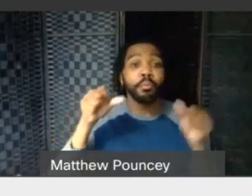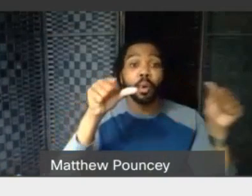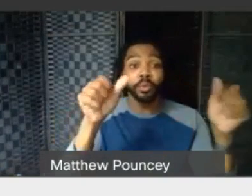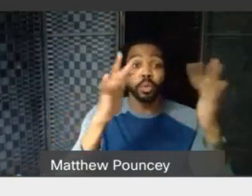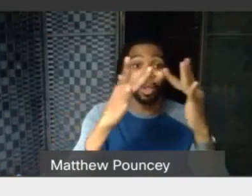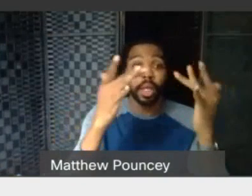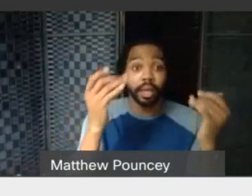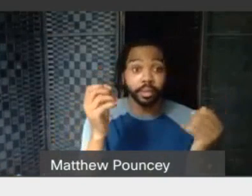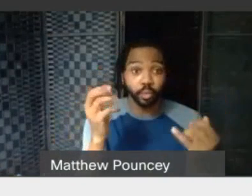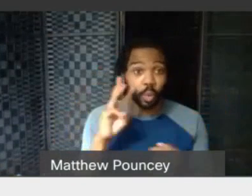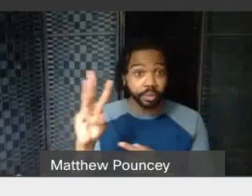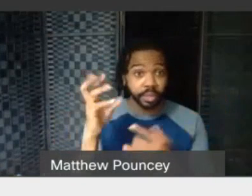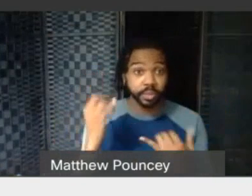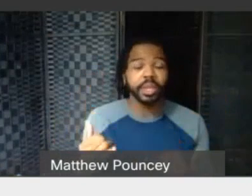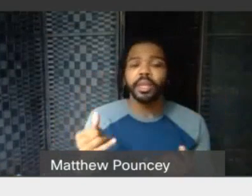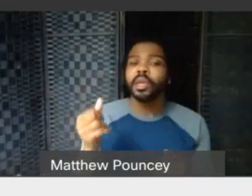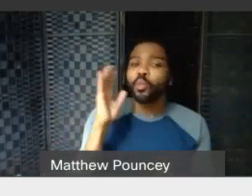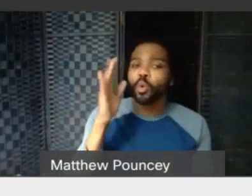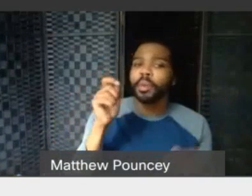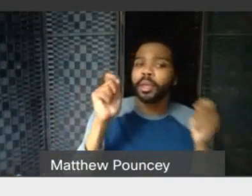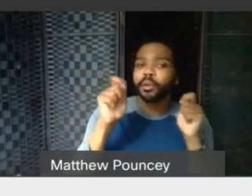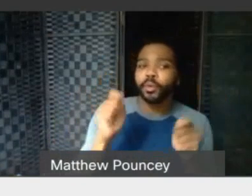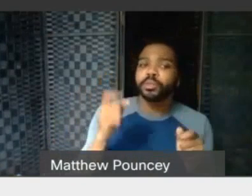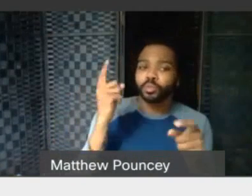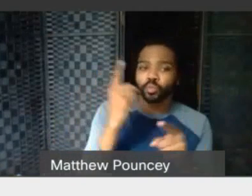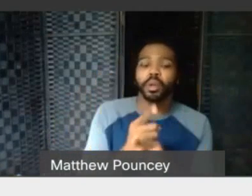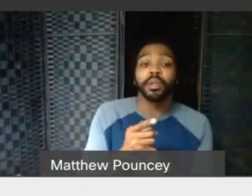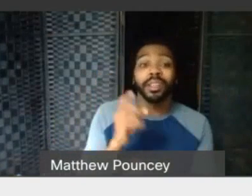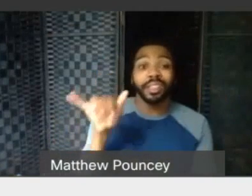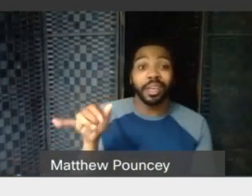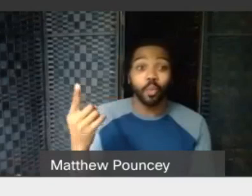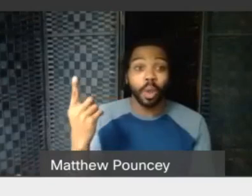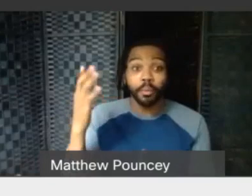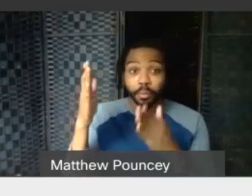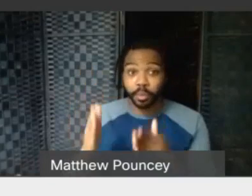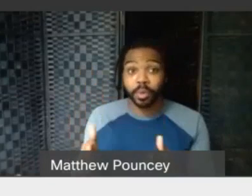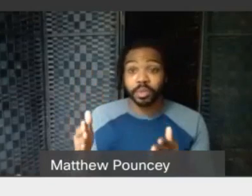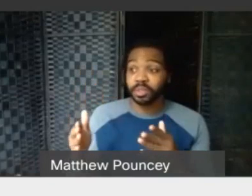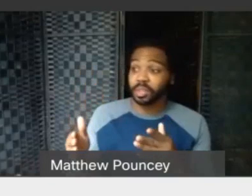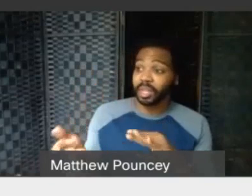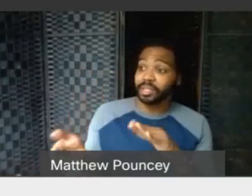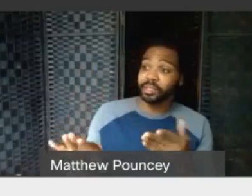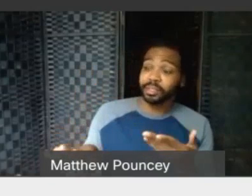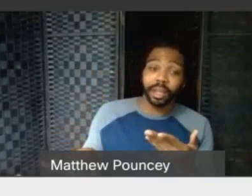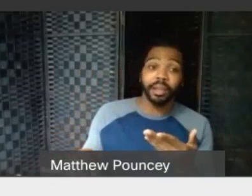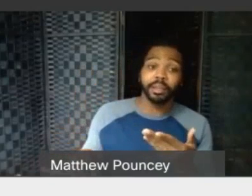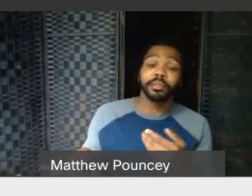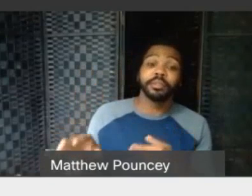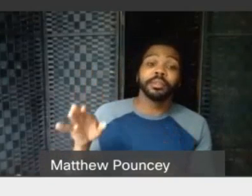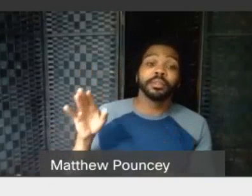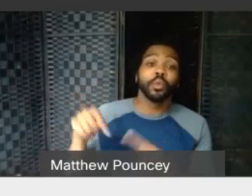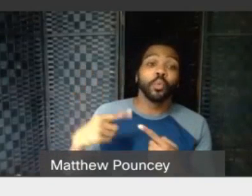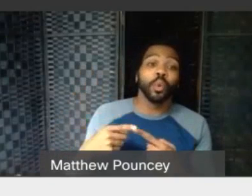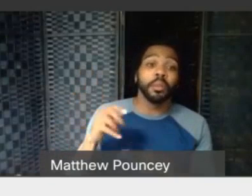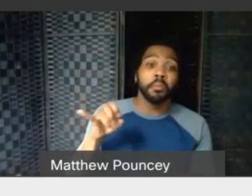So it won't be exactly what I went through. The one person who died on May